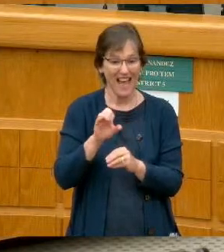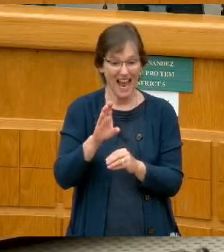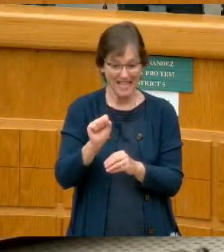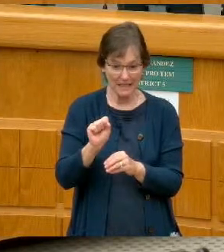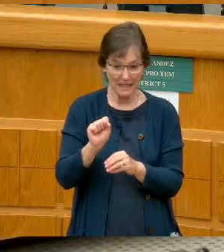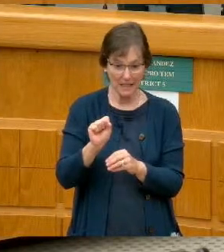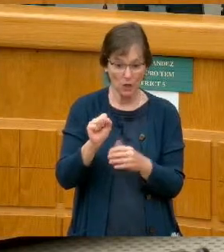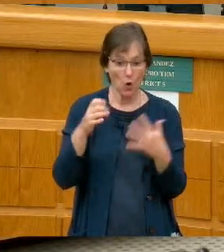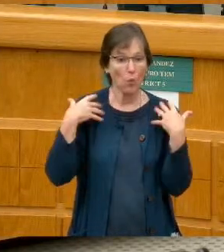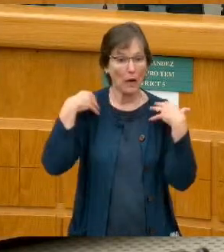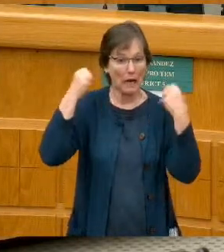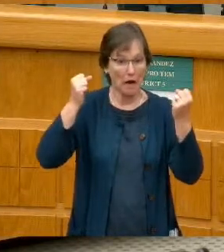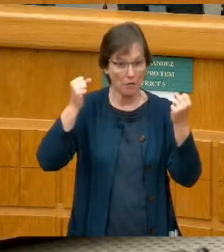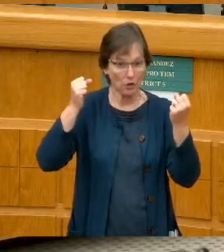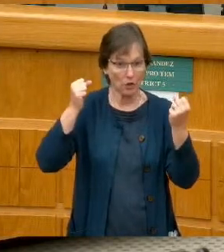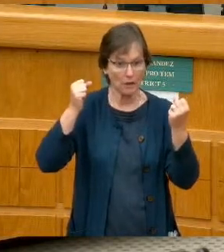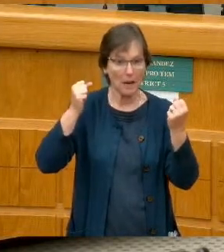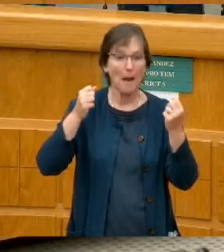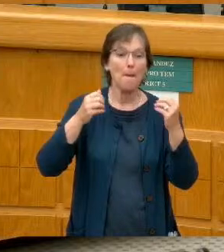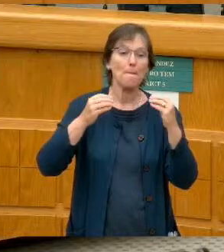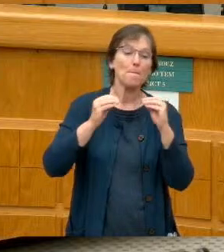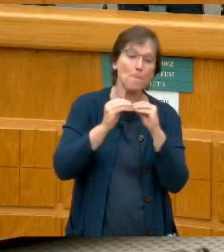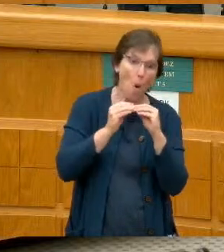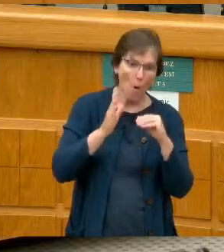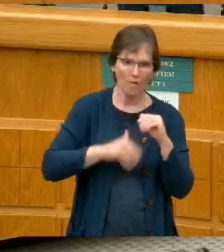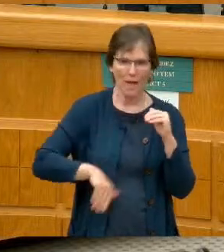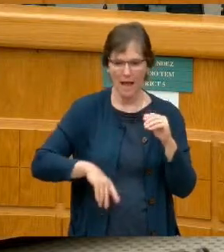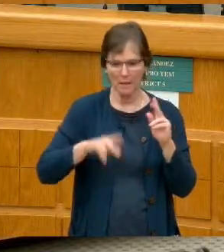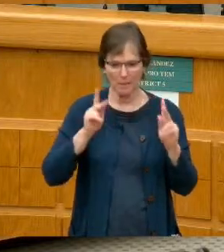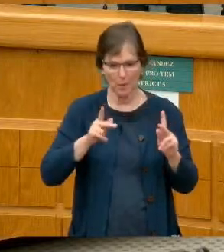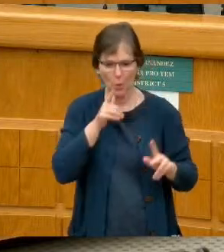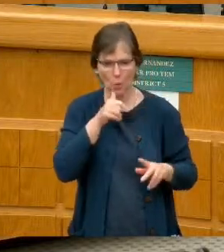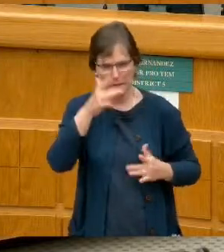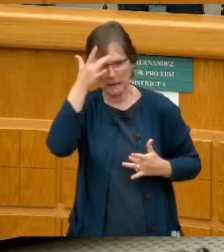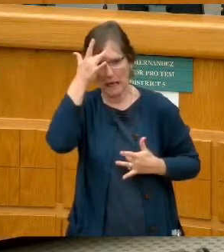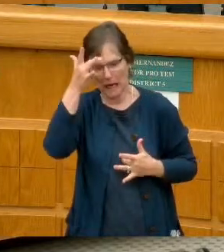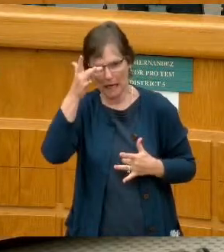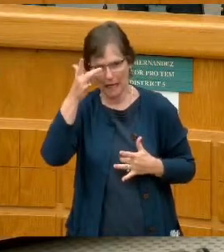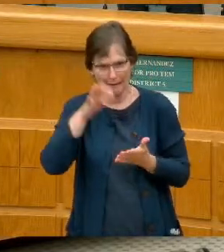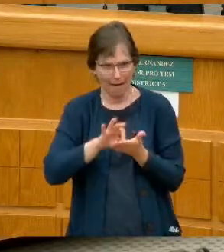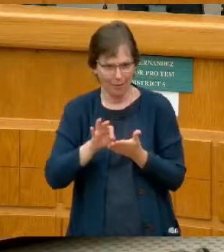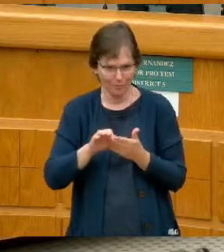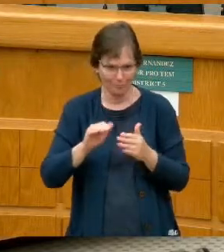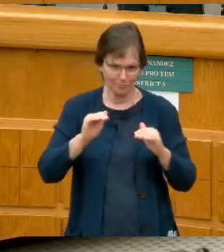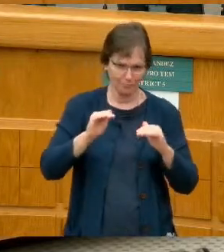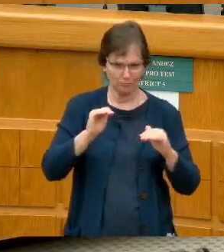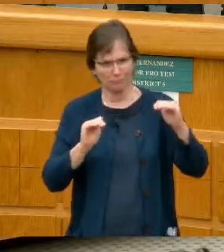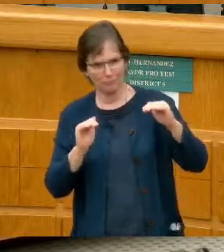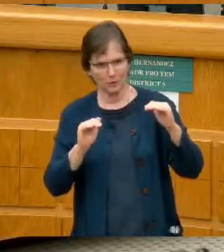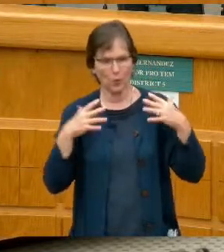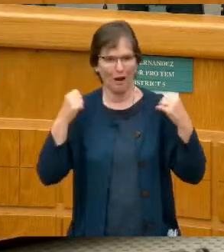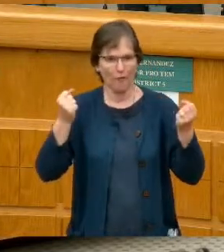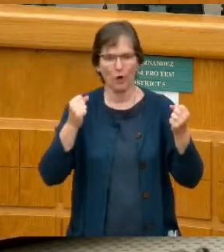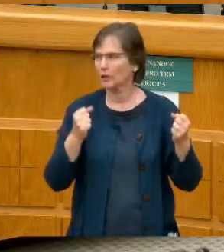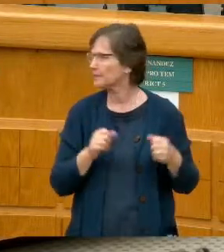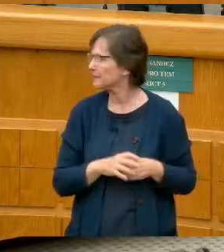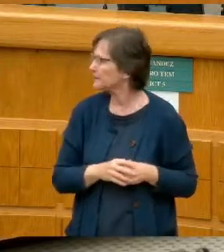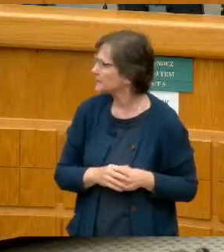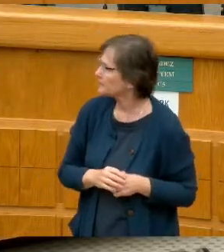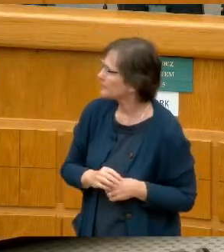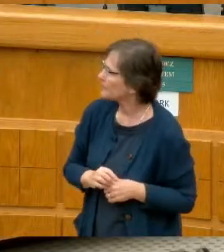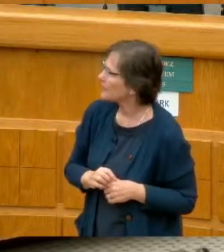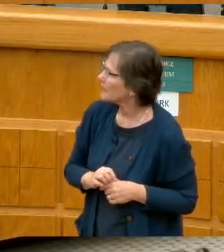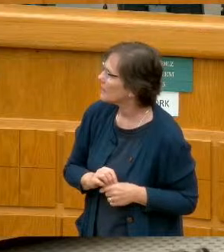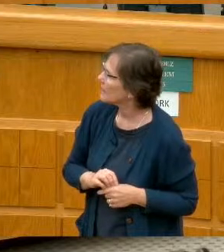that are active. And so the orange now represents the recovered cases. That's